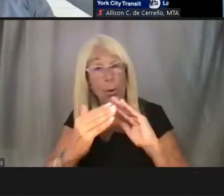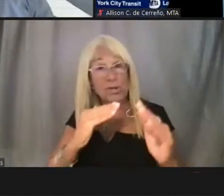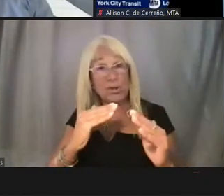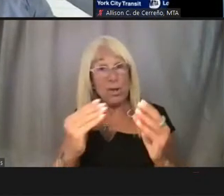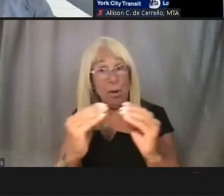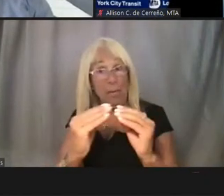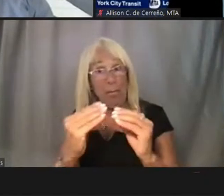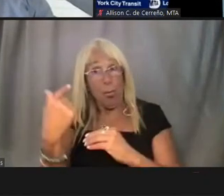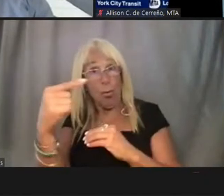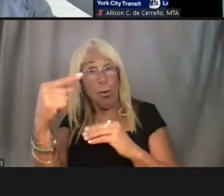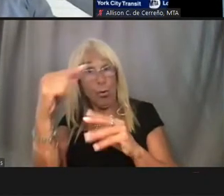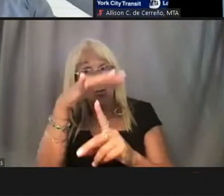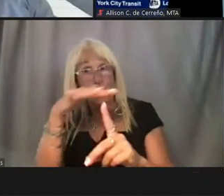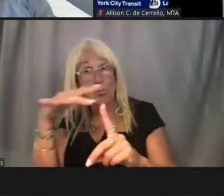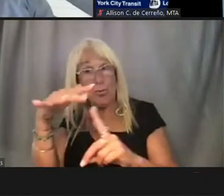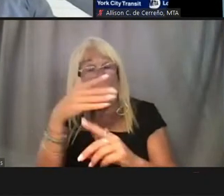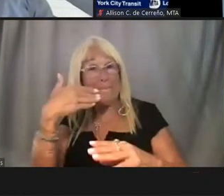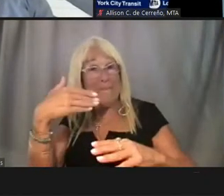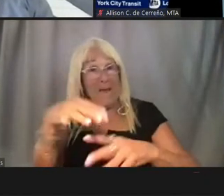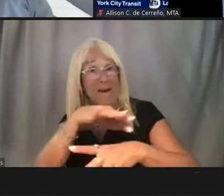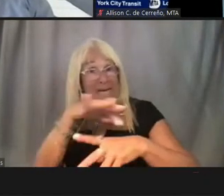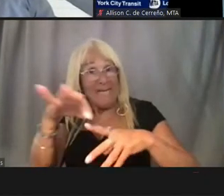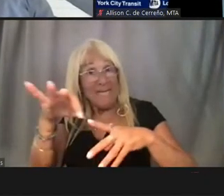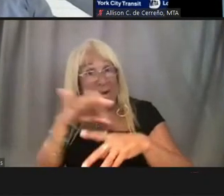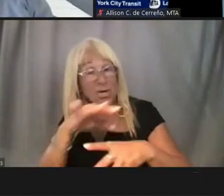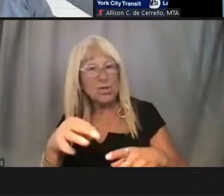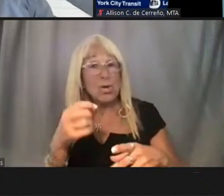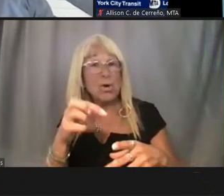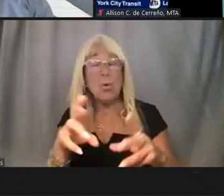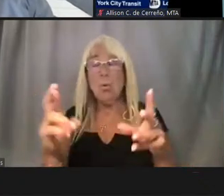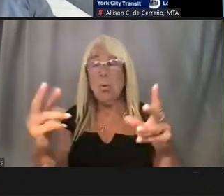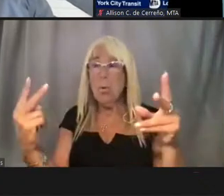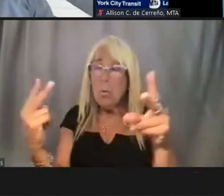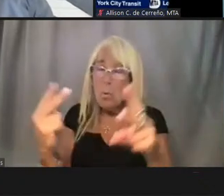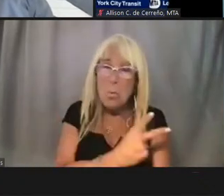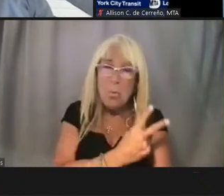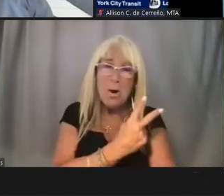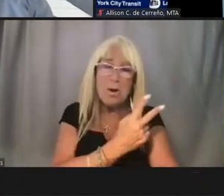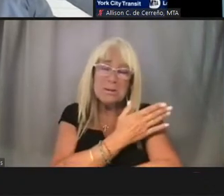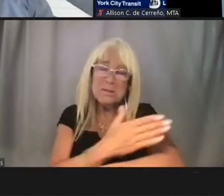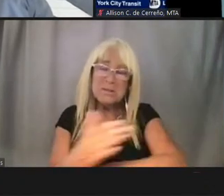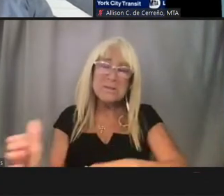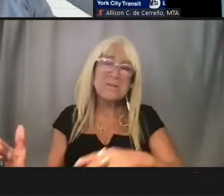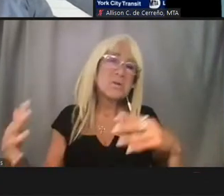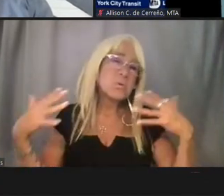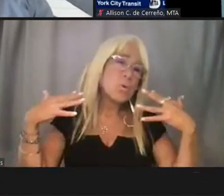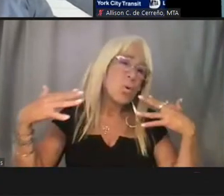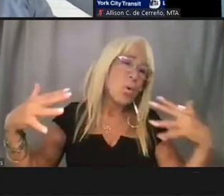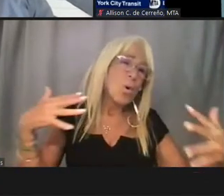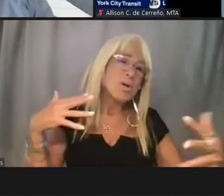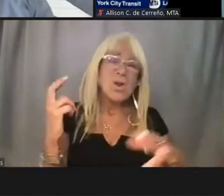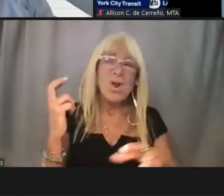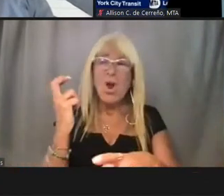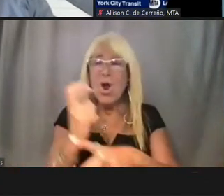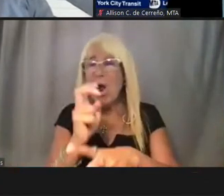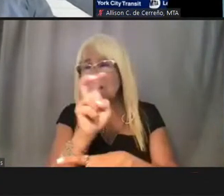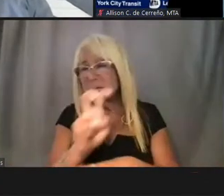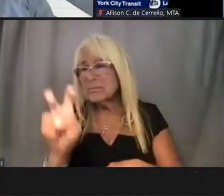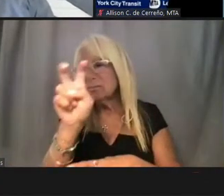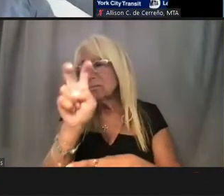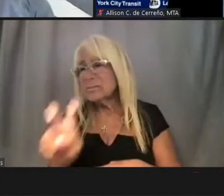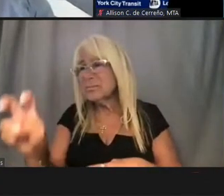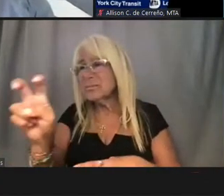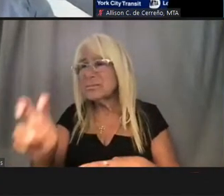functioning next year or noisier more congested and even harder to navigate with revenue for congestion pricing